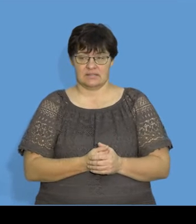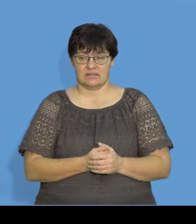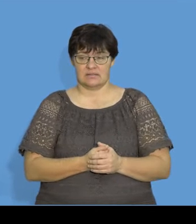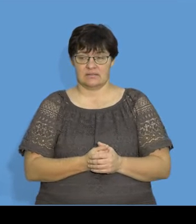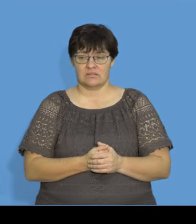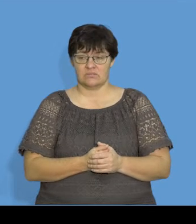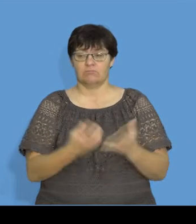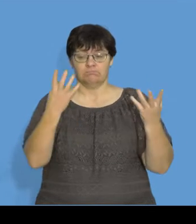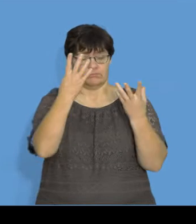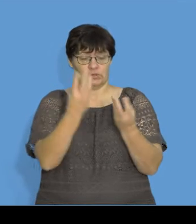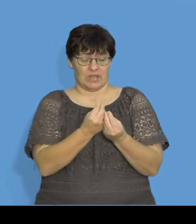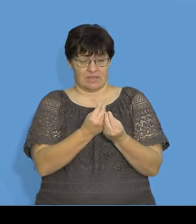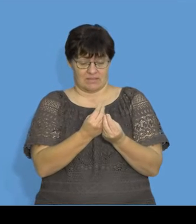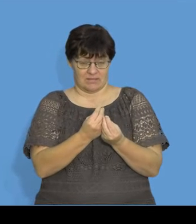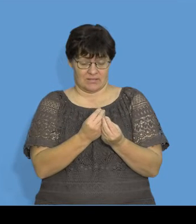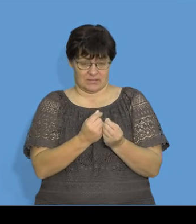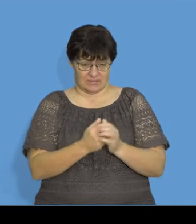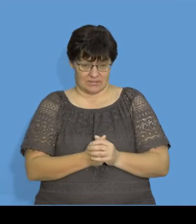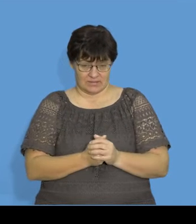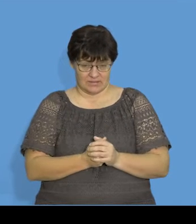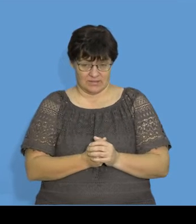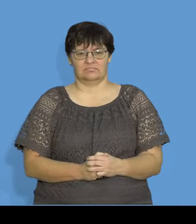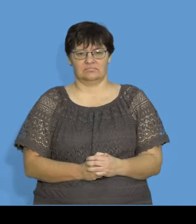the two of them go together, okay?